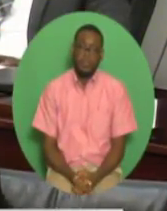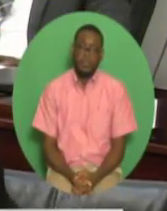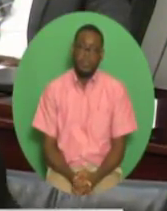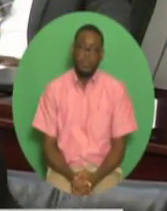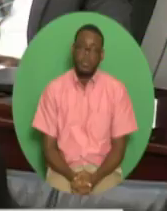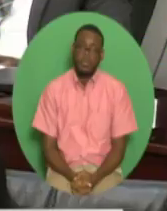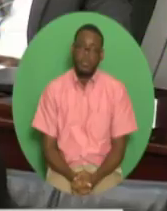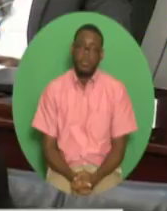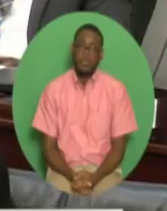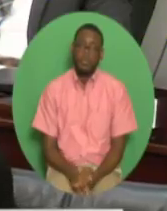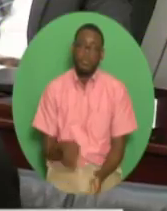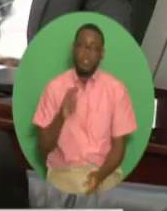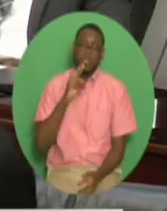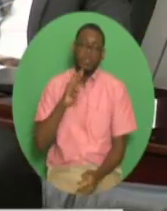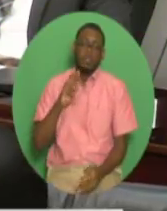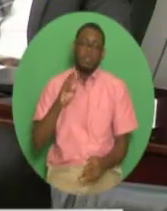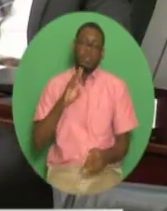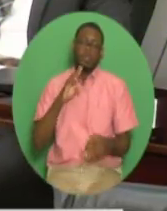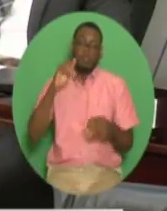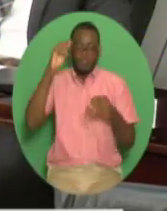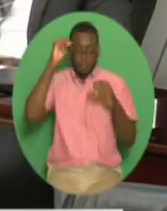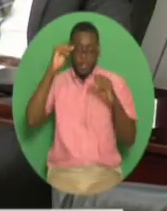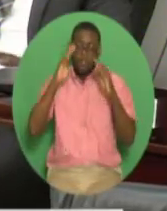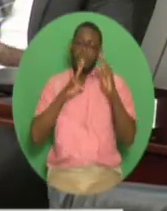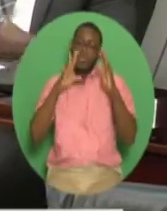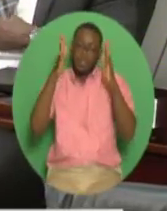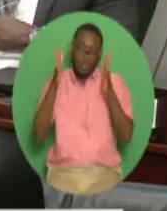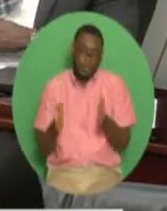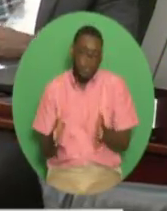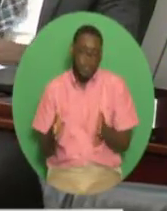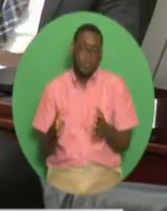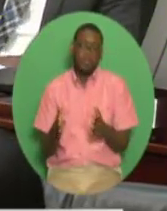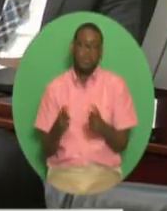Madam Speaker, I now come to ICT.